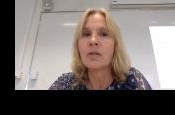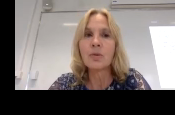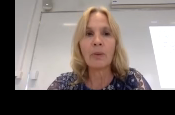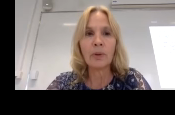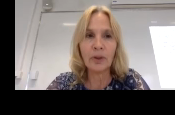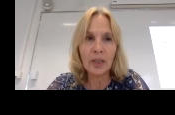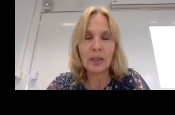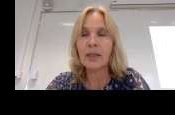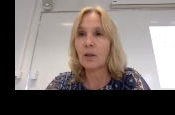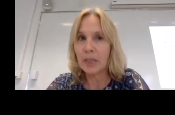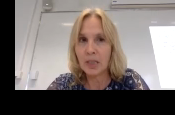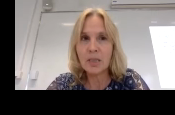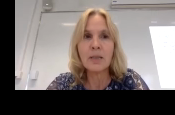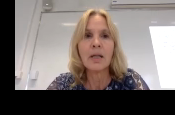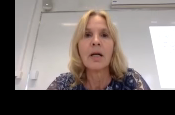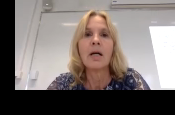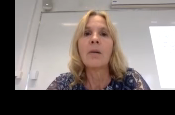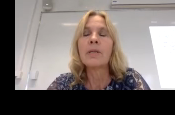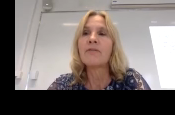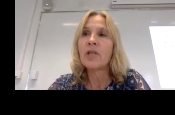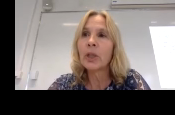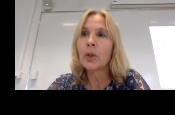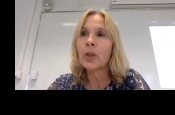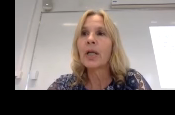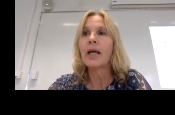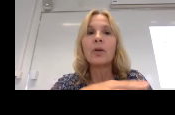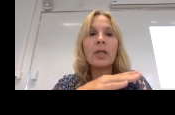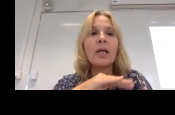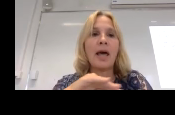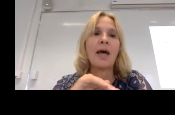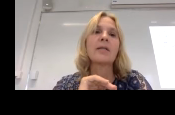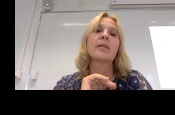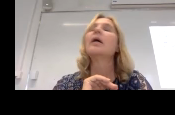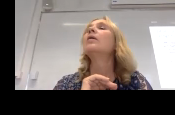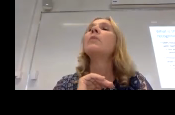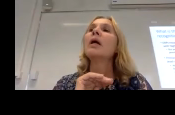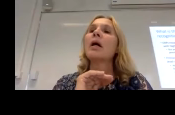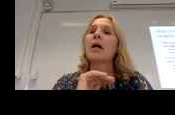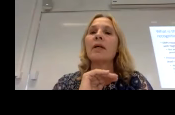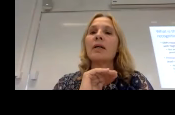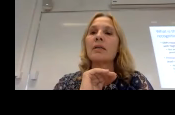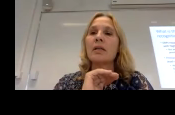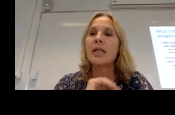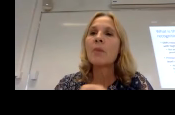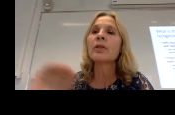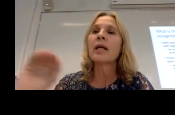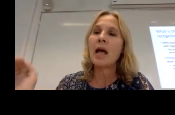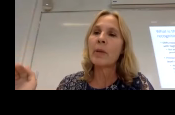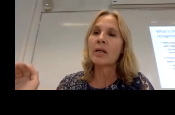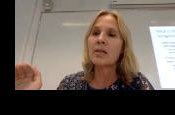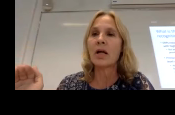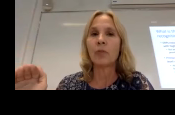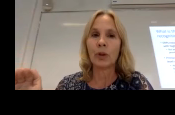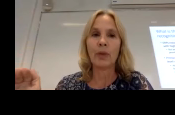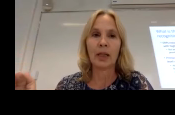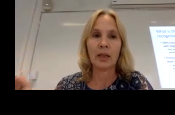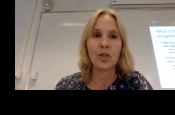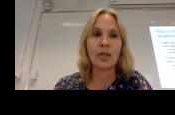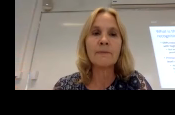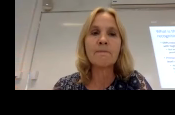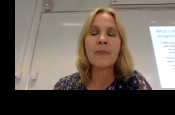recognition. So this is why we're looking at ERPs. It's very good at looking at the temporal dynamics of